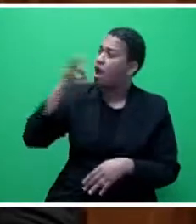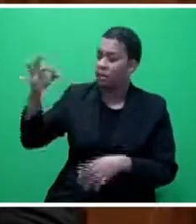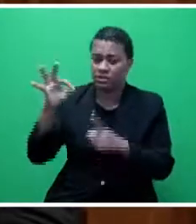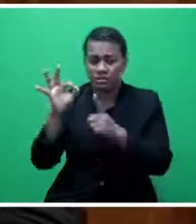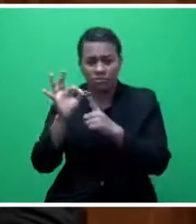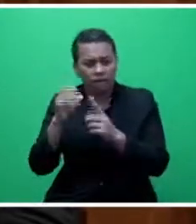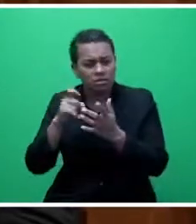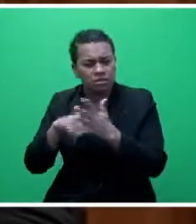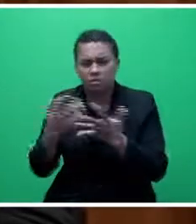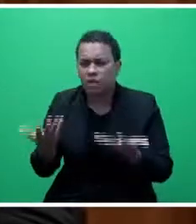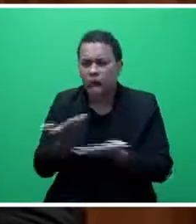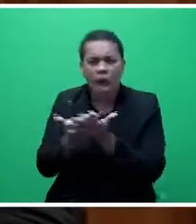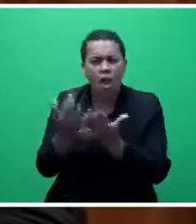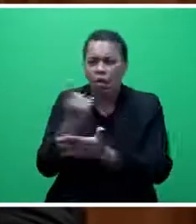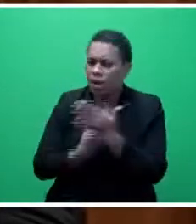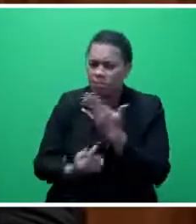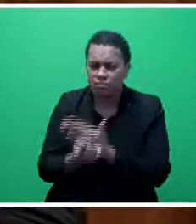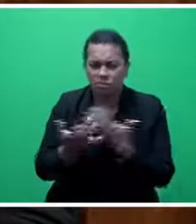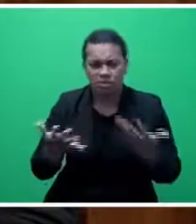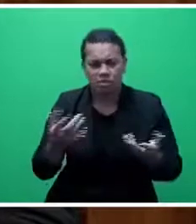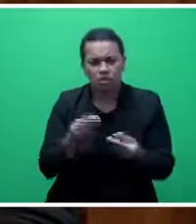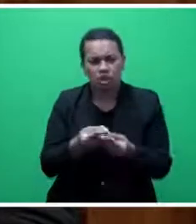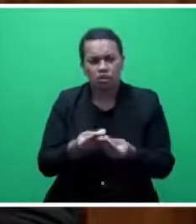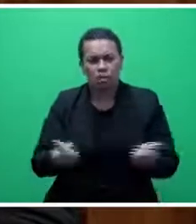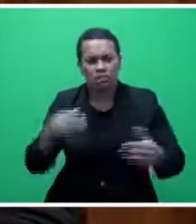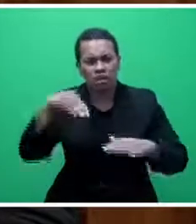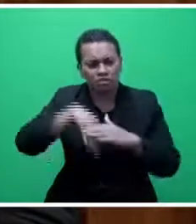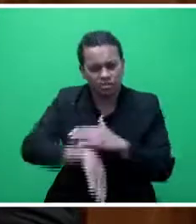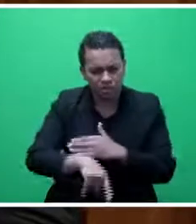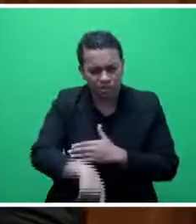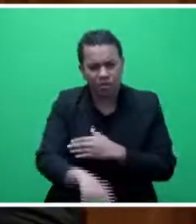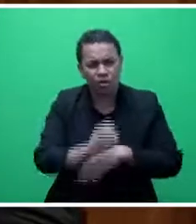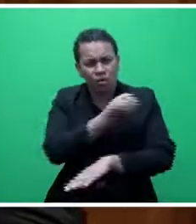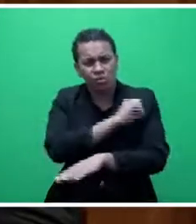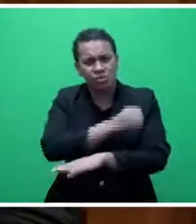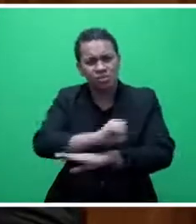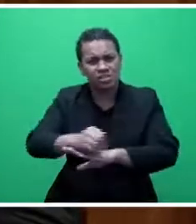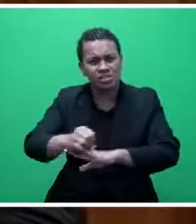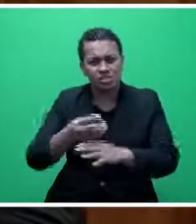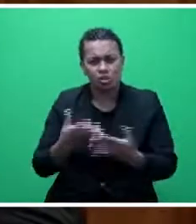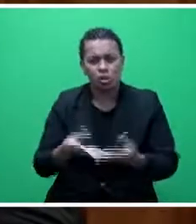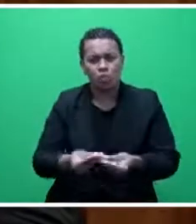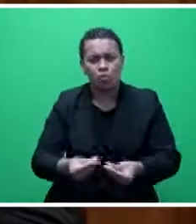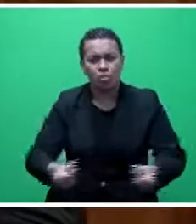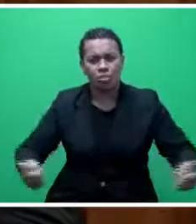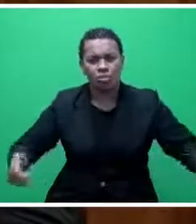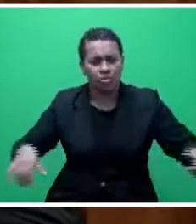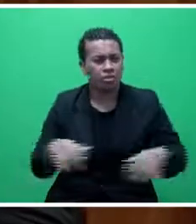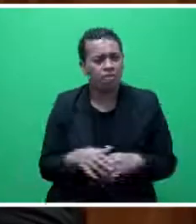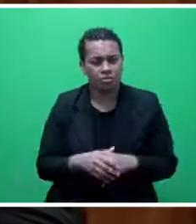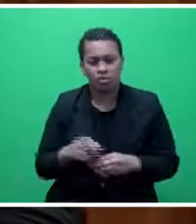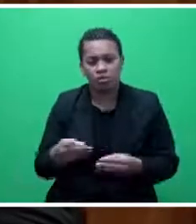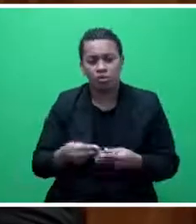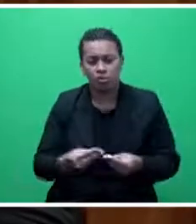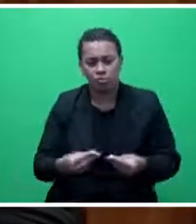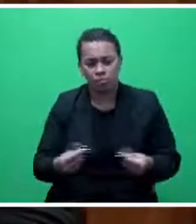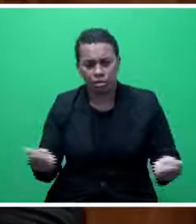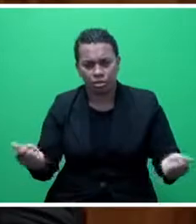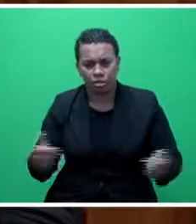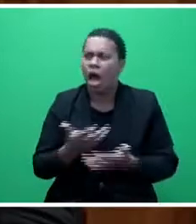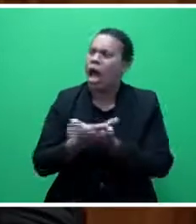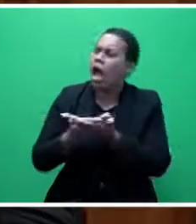Bisdemur, and he said, it's going to happen when it happens. But the people in my area want to know